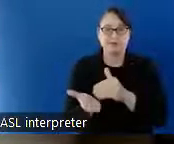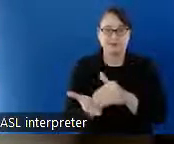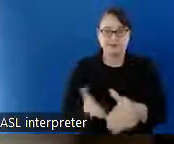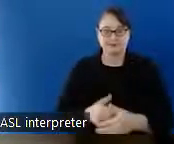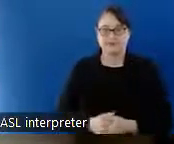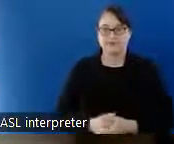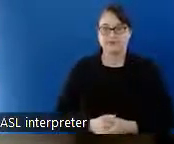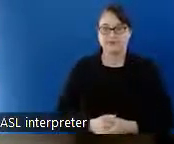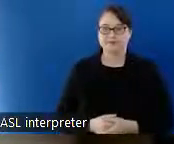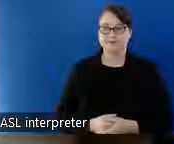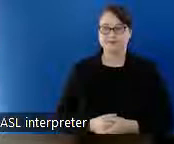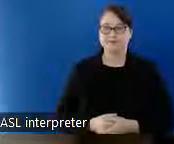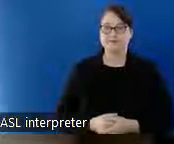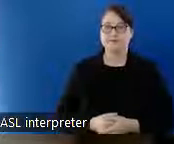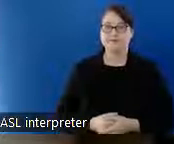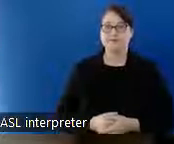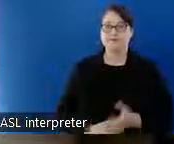Monkeypox vaccination.